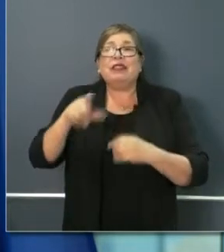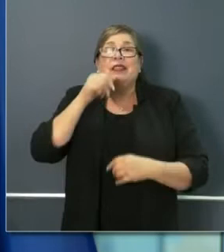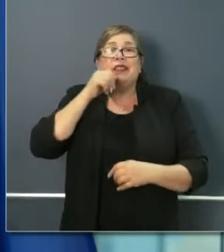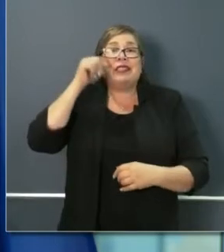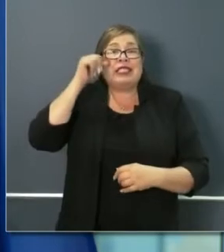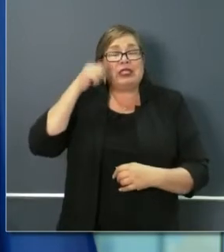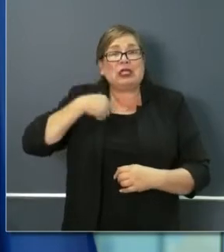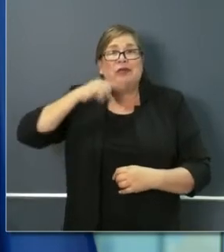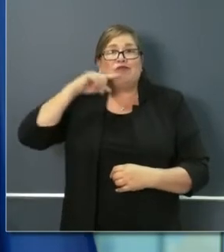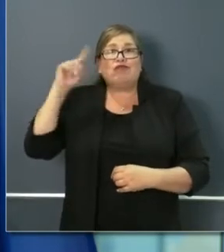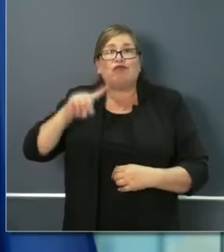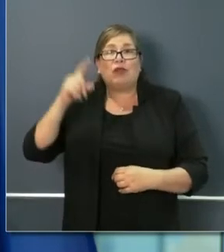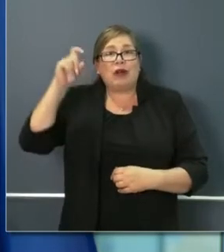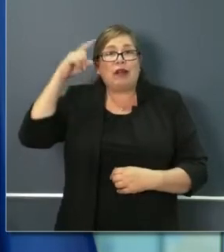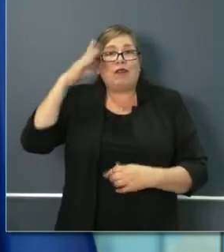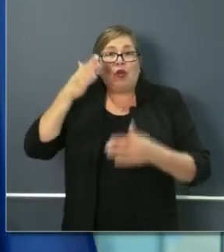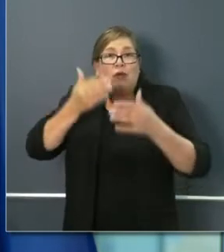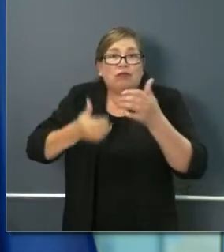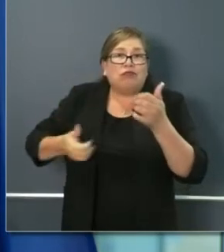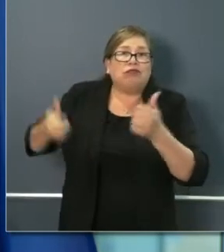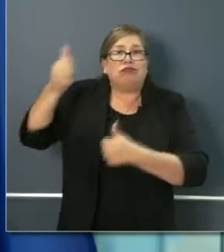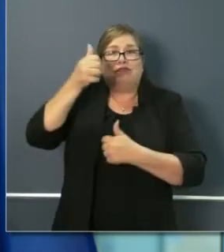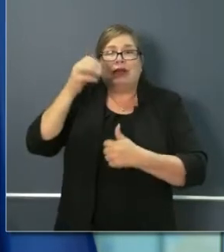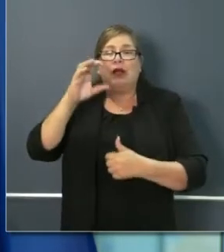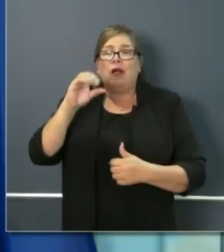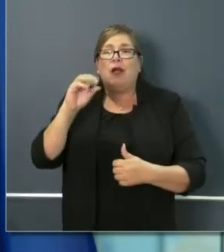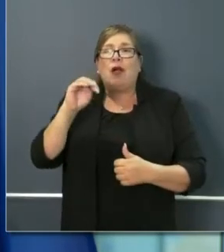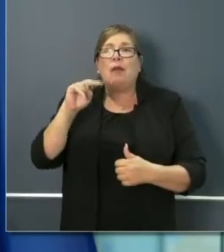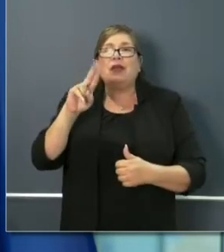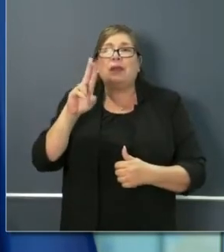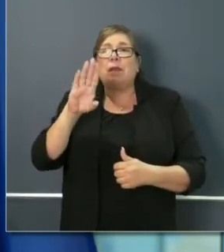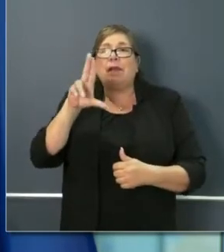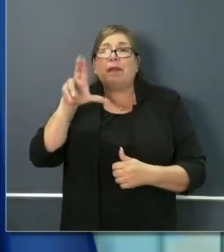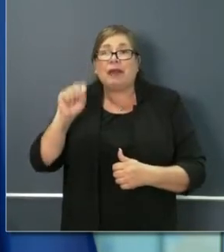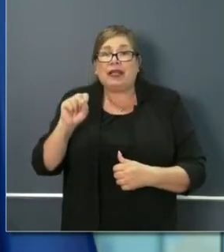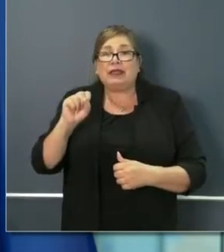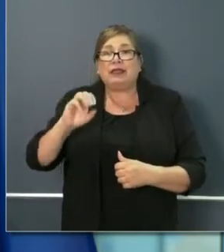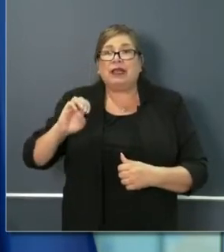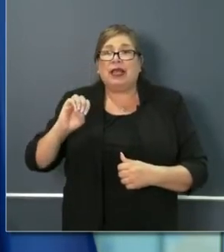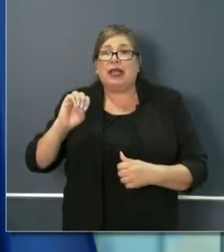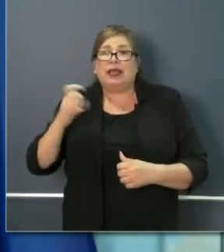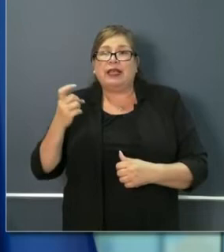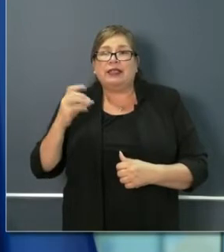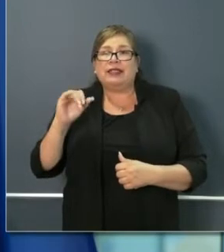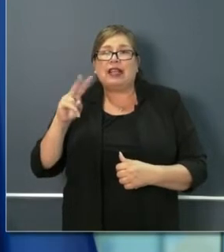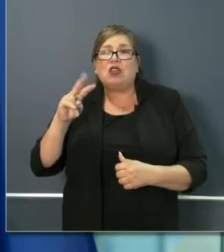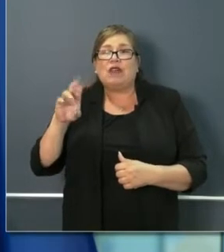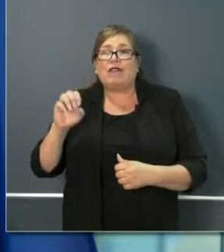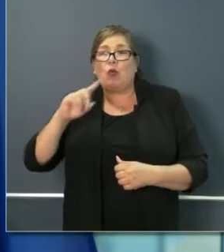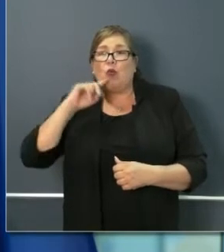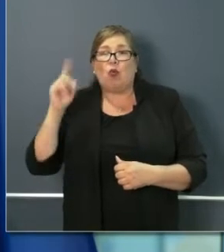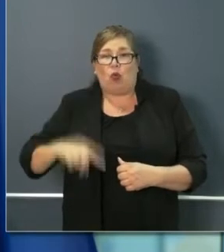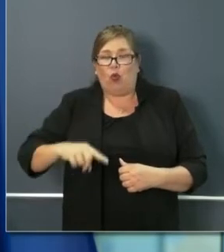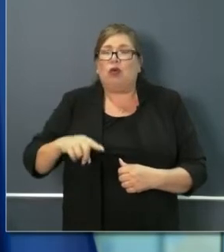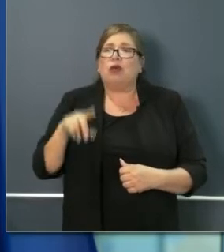omnibus executive order. Don't mean to confuse people, except to say it had a lot in it. But one of the things it had in it is very important to small